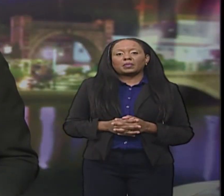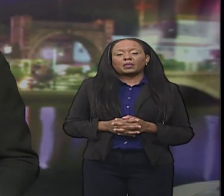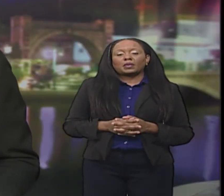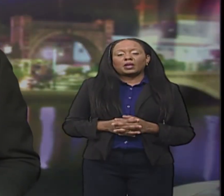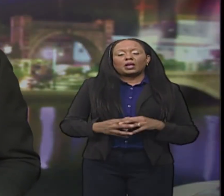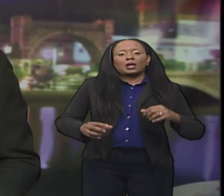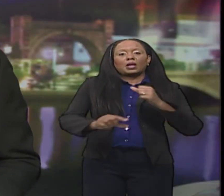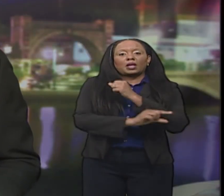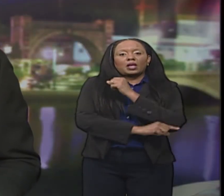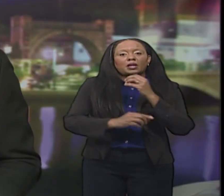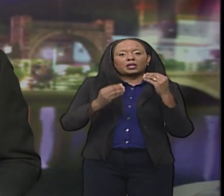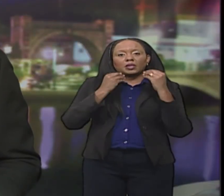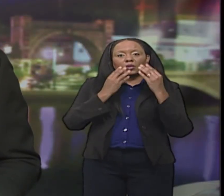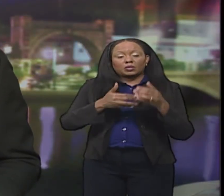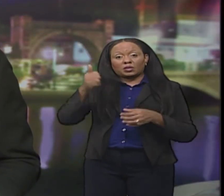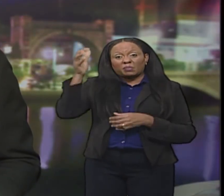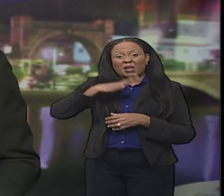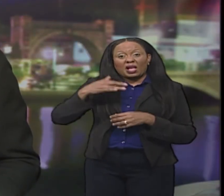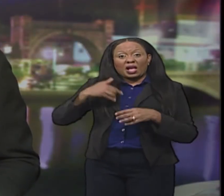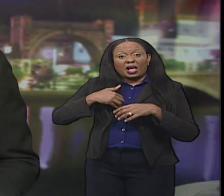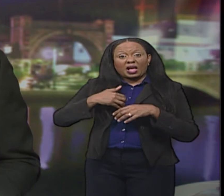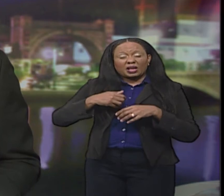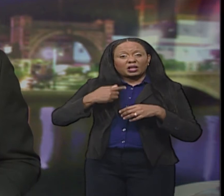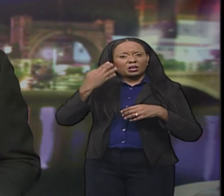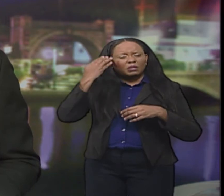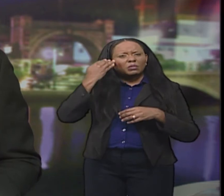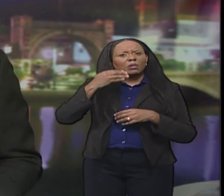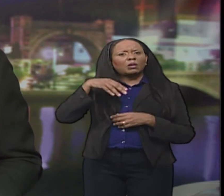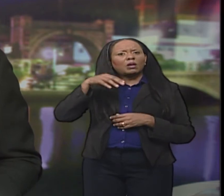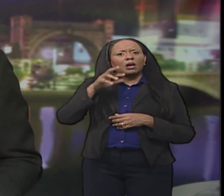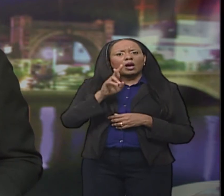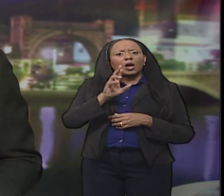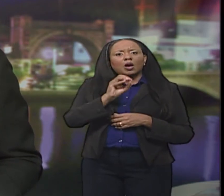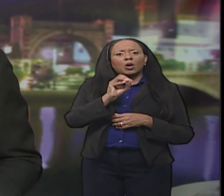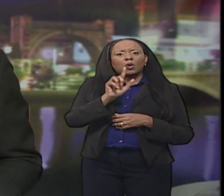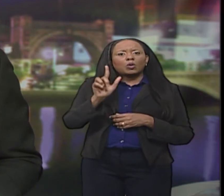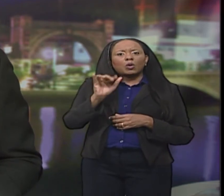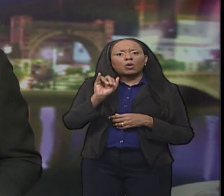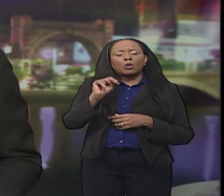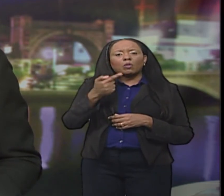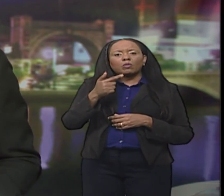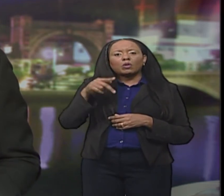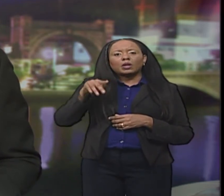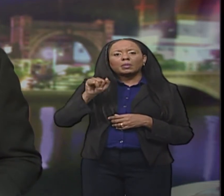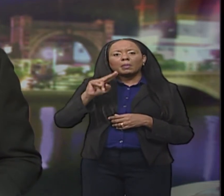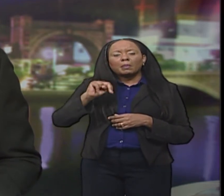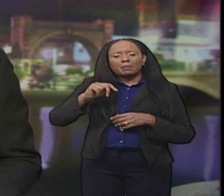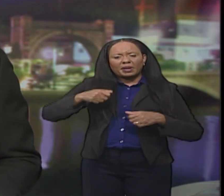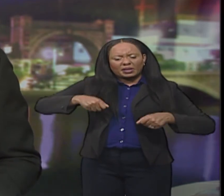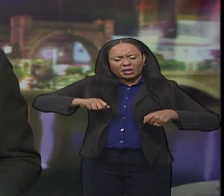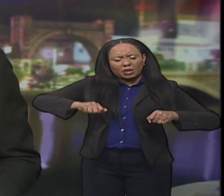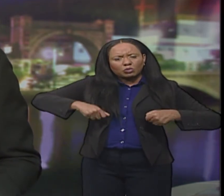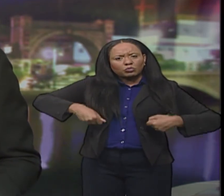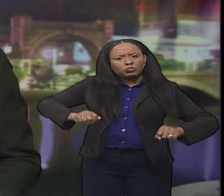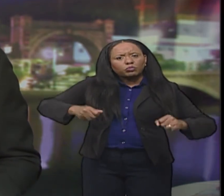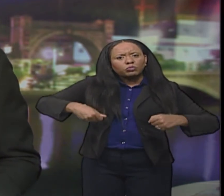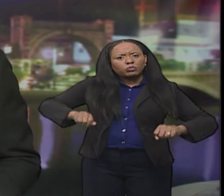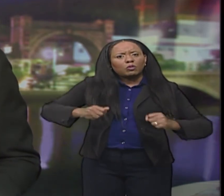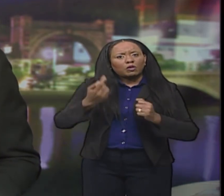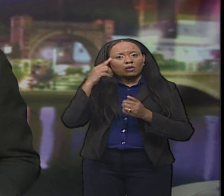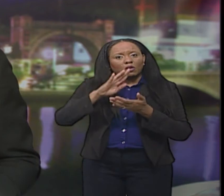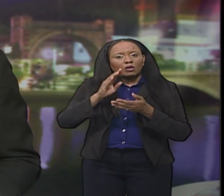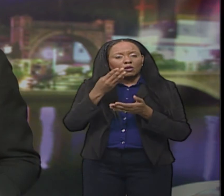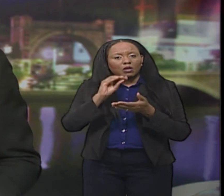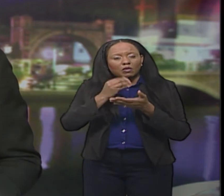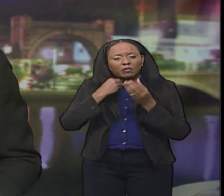Well, in Guyana, a man who attacked his wife with a rolling pin in their home was sentenced to 18 months in prison. The woman was injured during the incident,